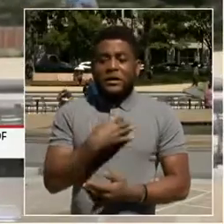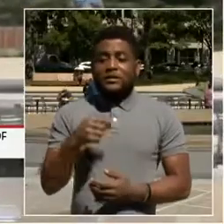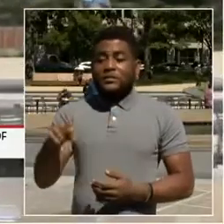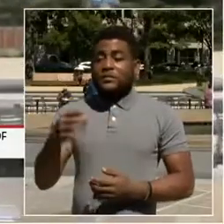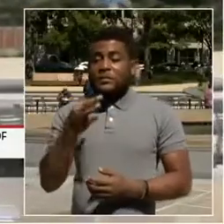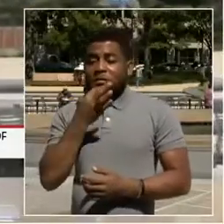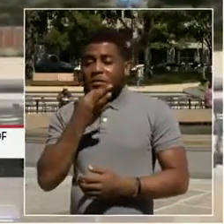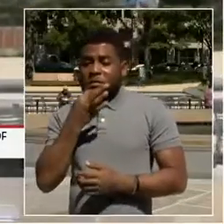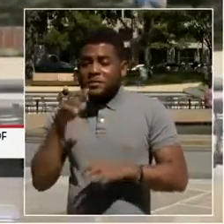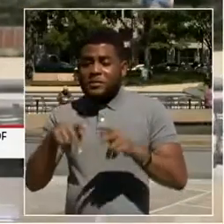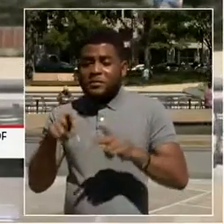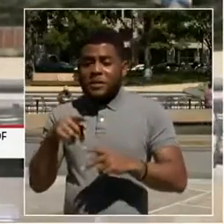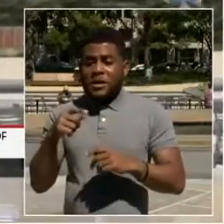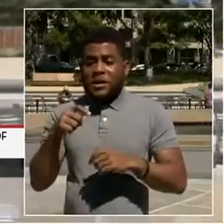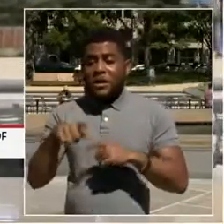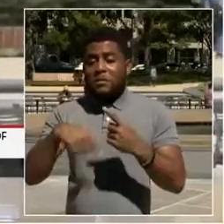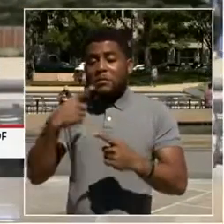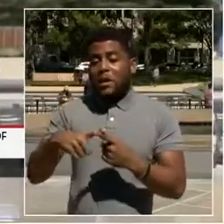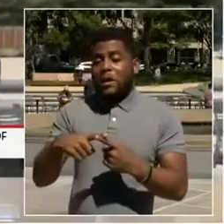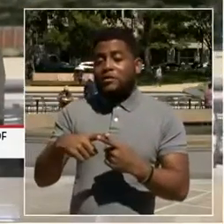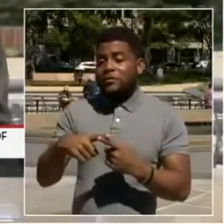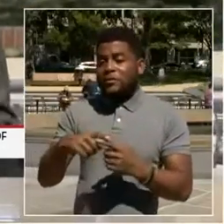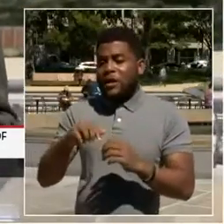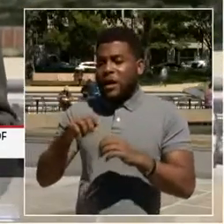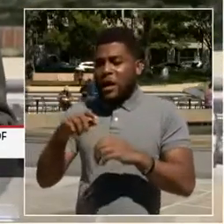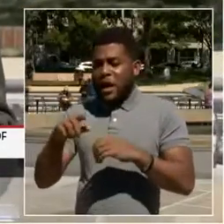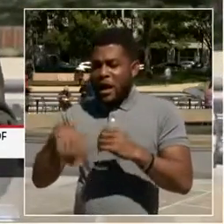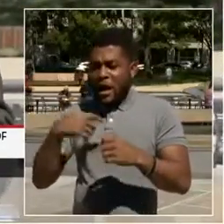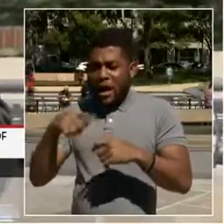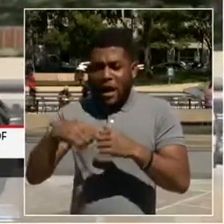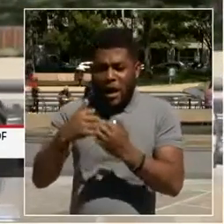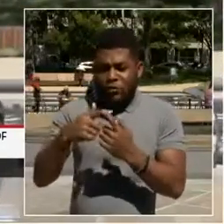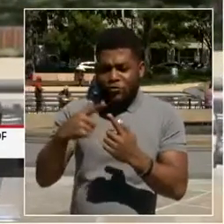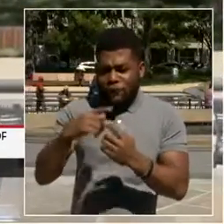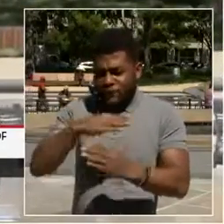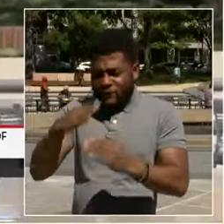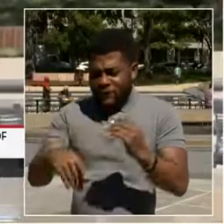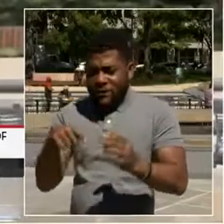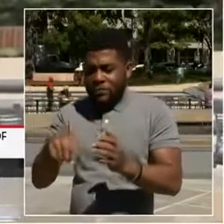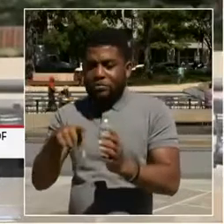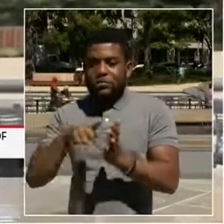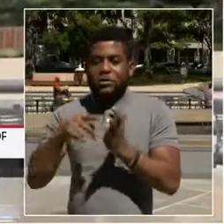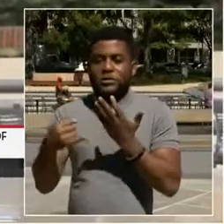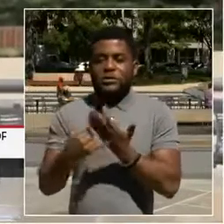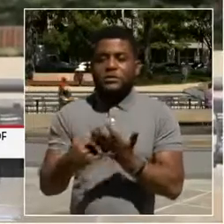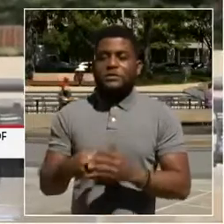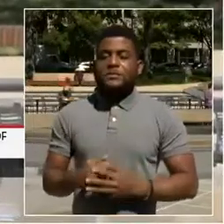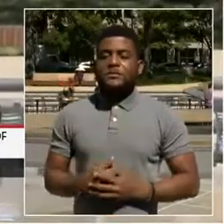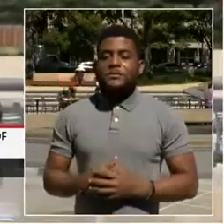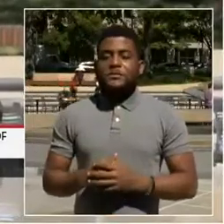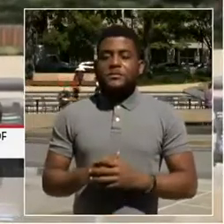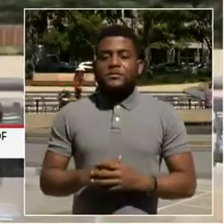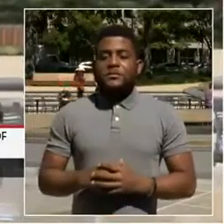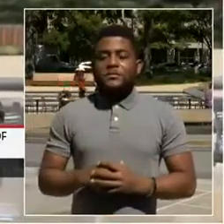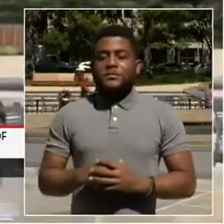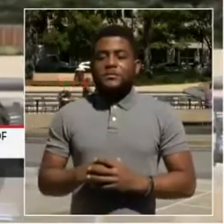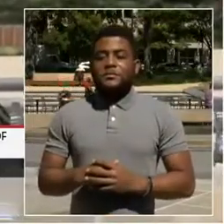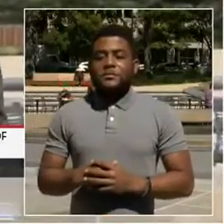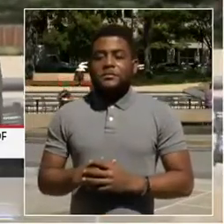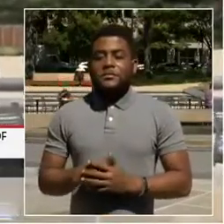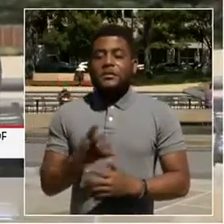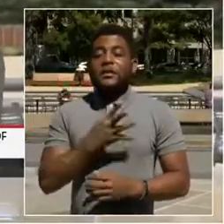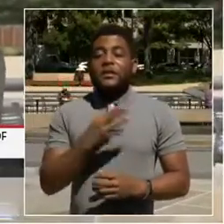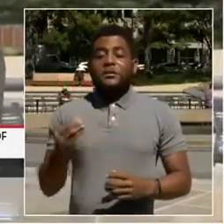planning and executing the renovation. And to the many National Park Service staff in our park and in our regional office, particularly